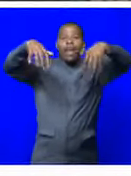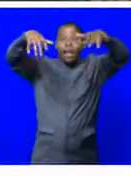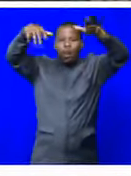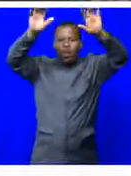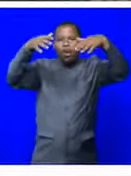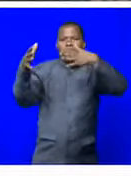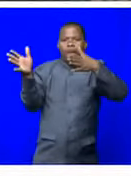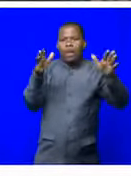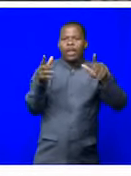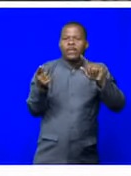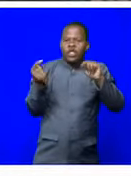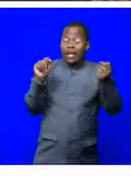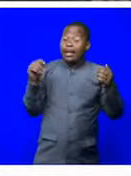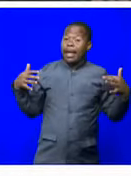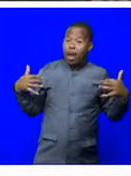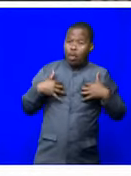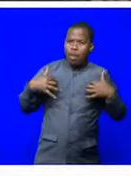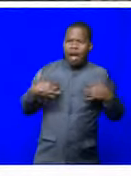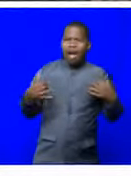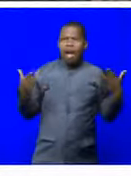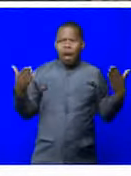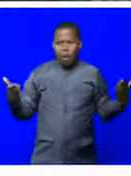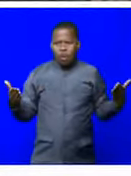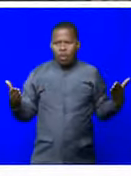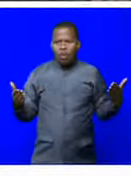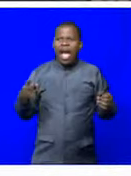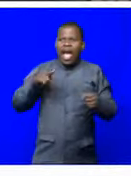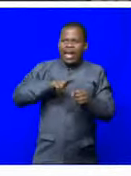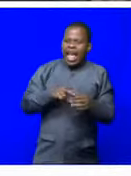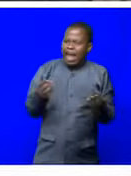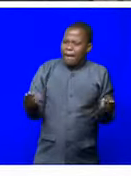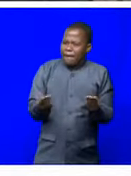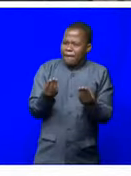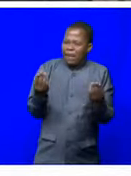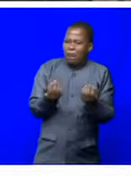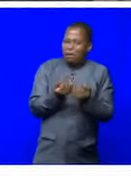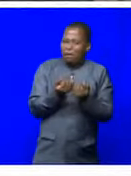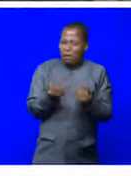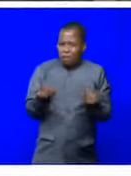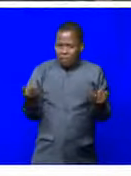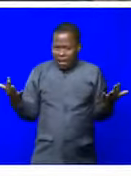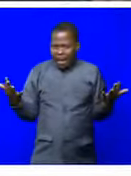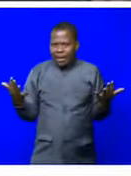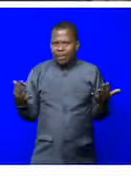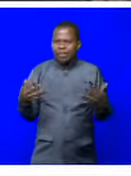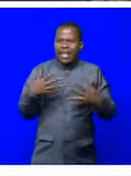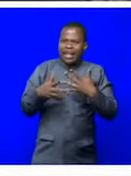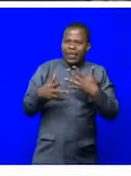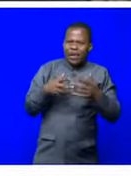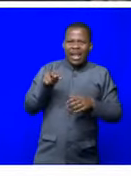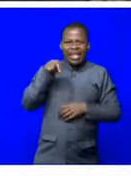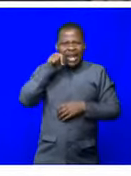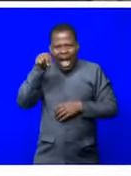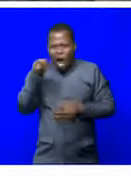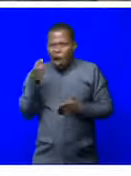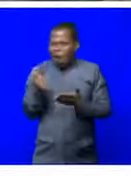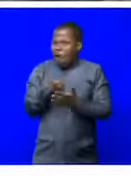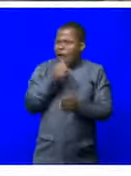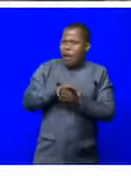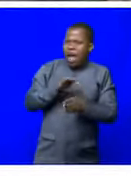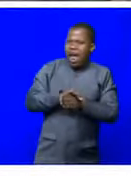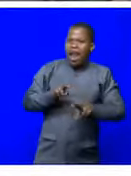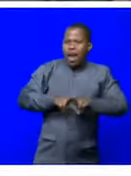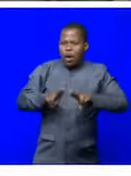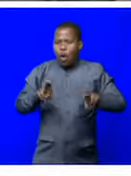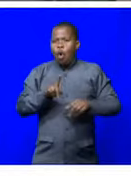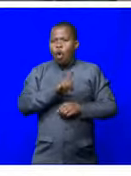their needs with millions of people across the globe suffering from the